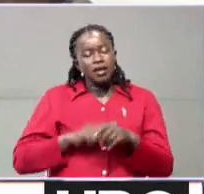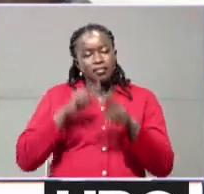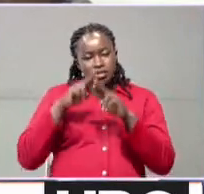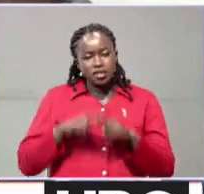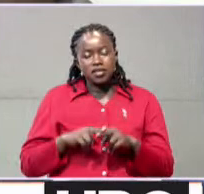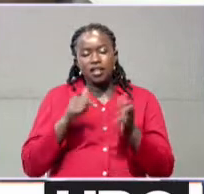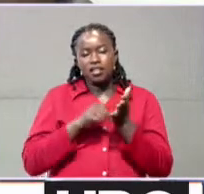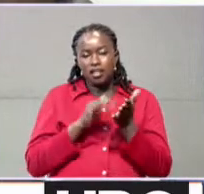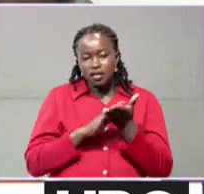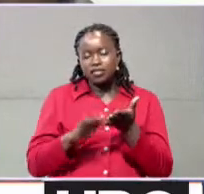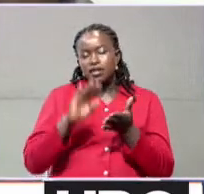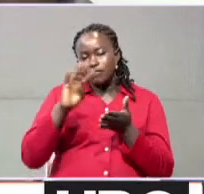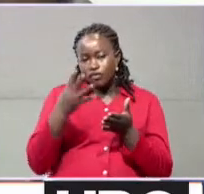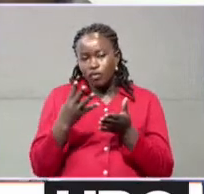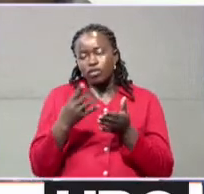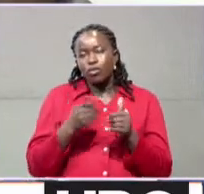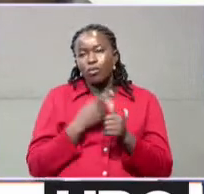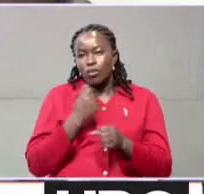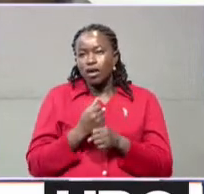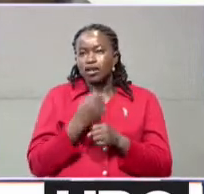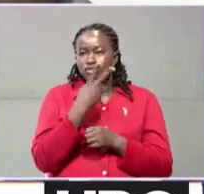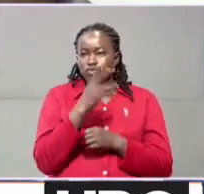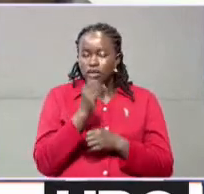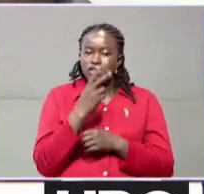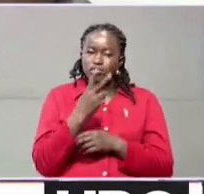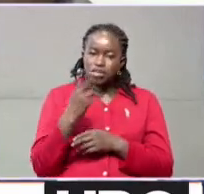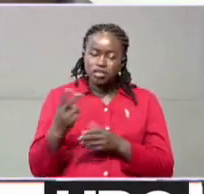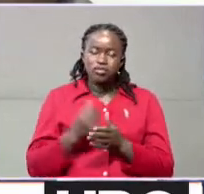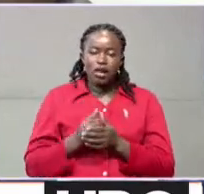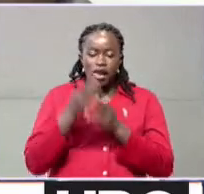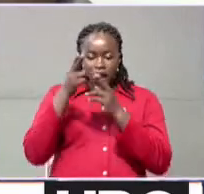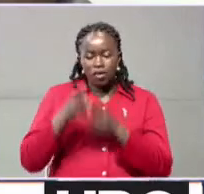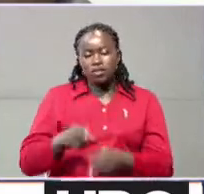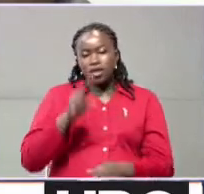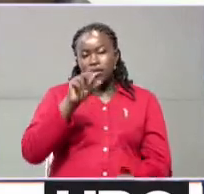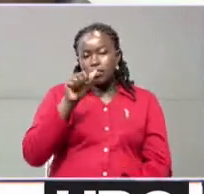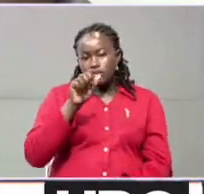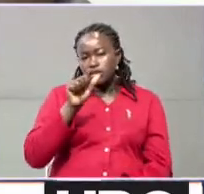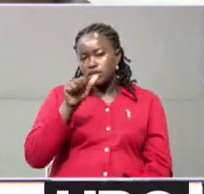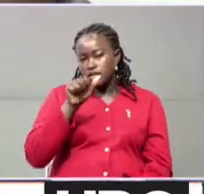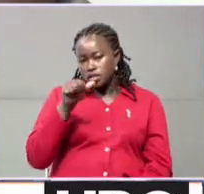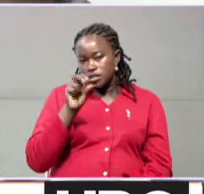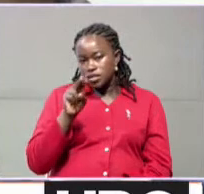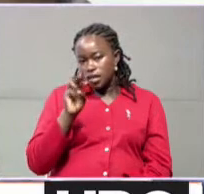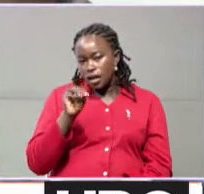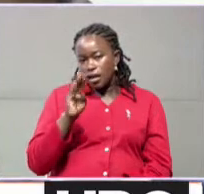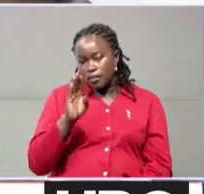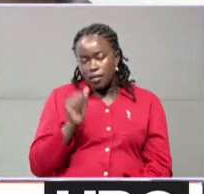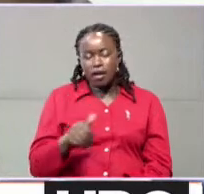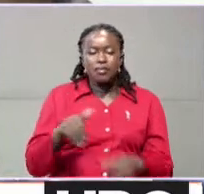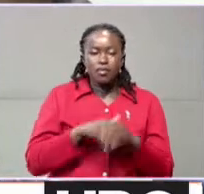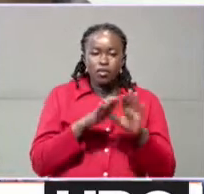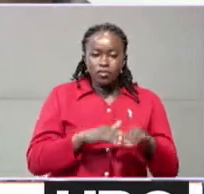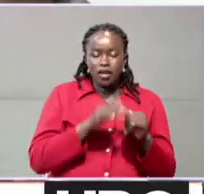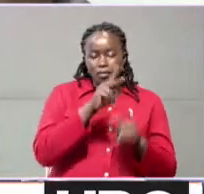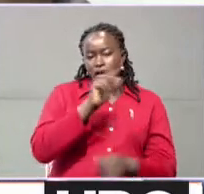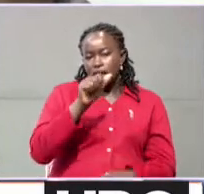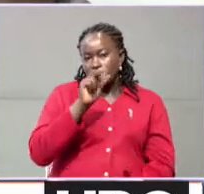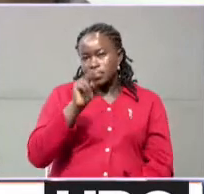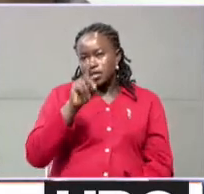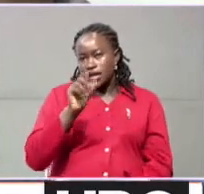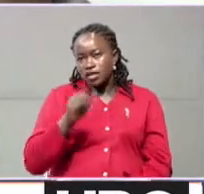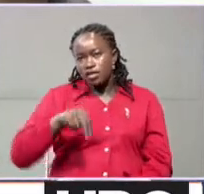4th august 2022 honorable in samba patrick mp cassandra north raised the amount of national